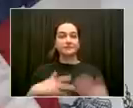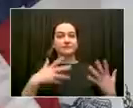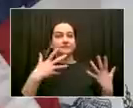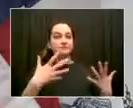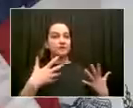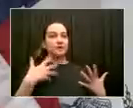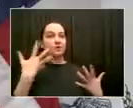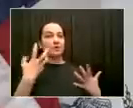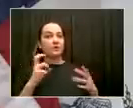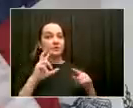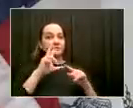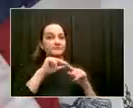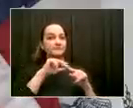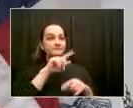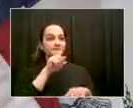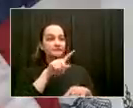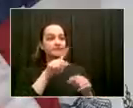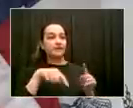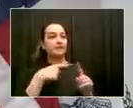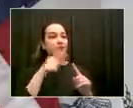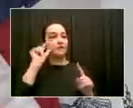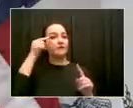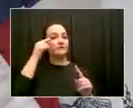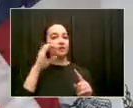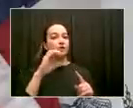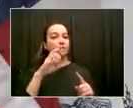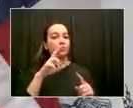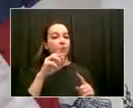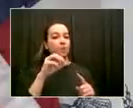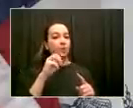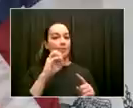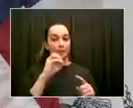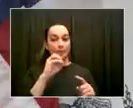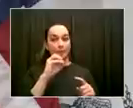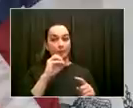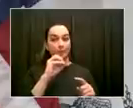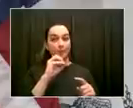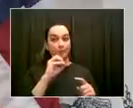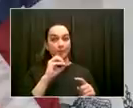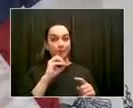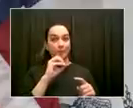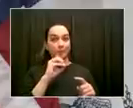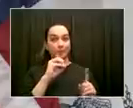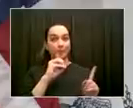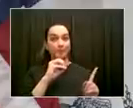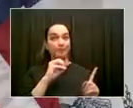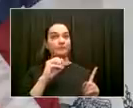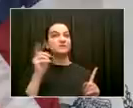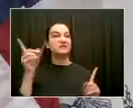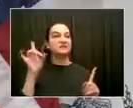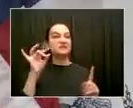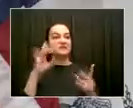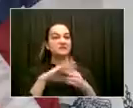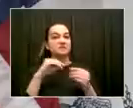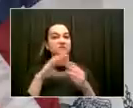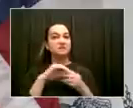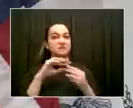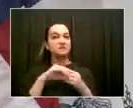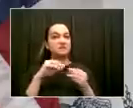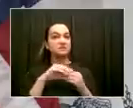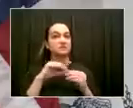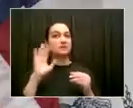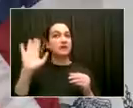I watched the remarks, and it didn't seem like he was denigrating the people of New York City. If we're being clear, wasn't